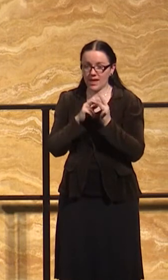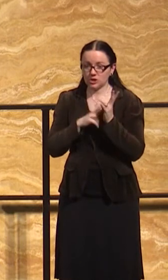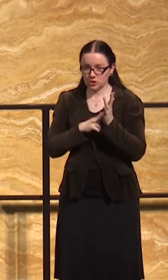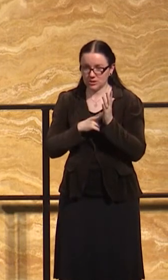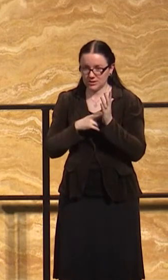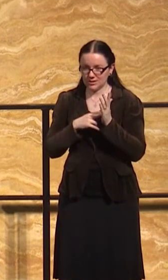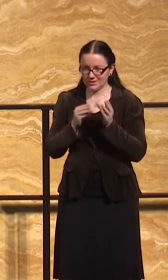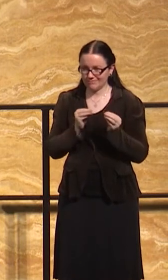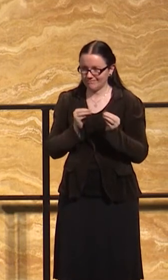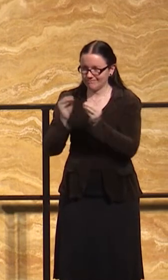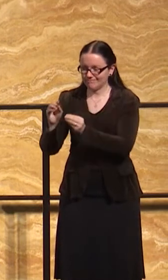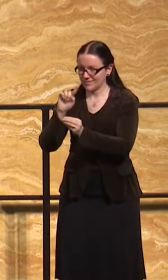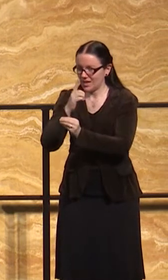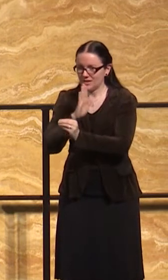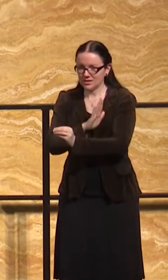wholly.